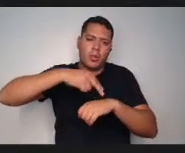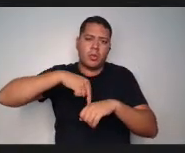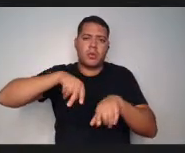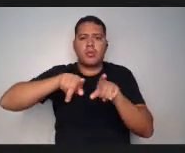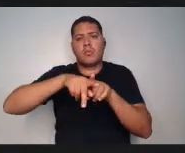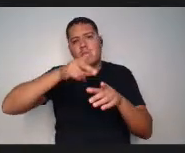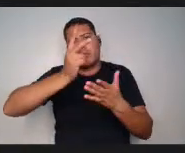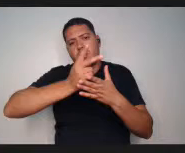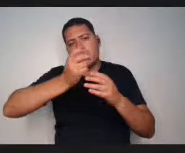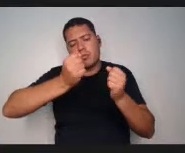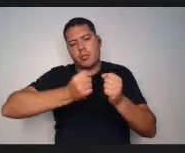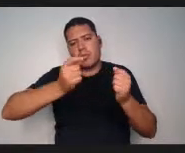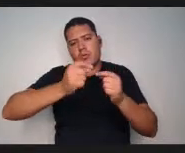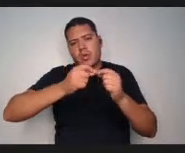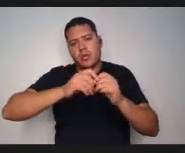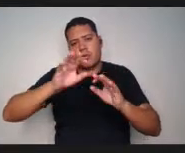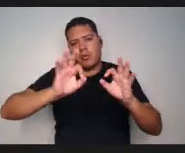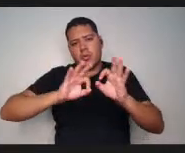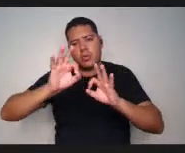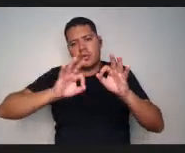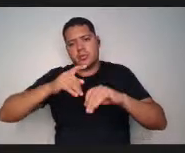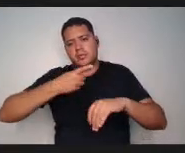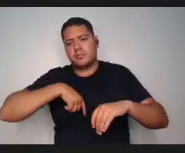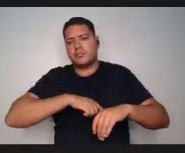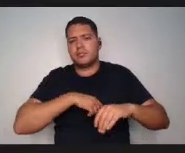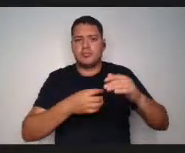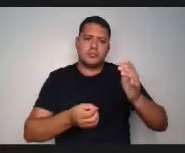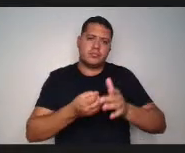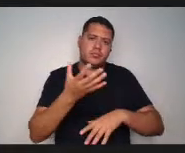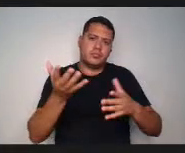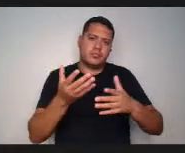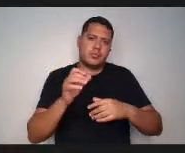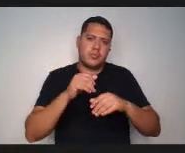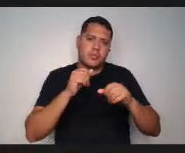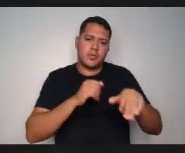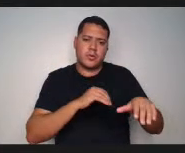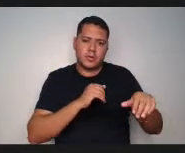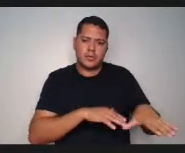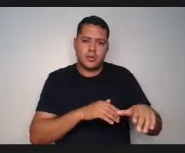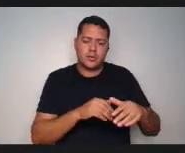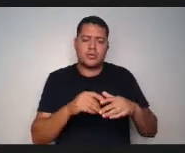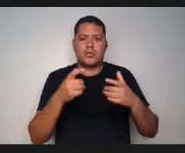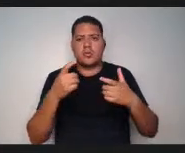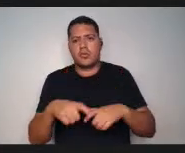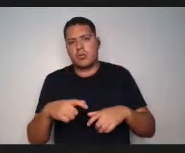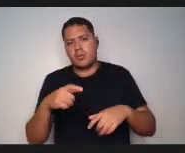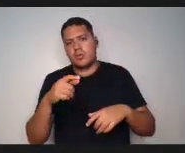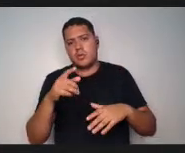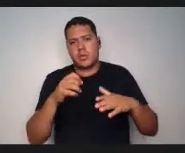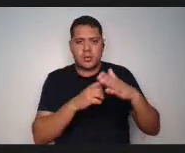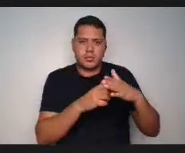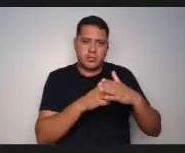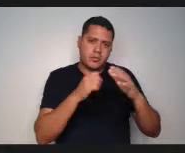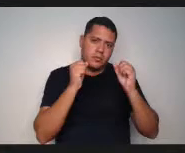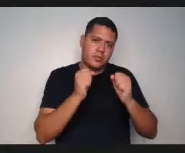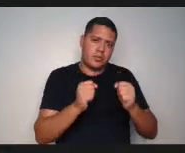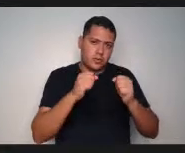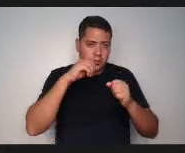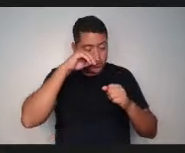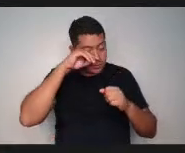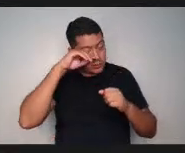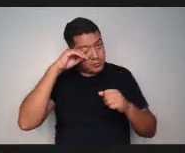in September, which allows organizations to receive a comprehensive report of all the workplace issues, psychosocial